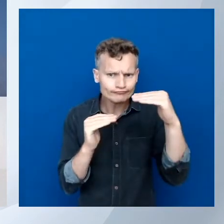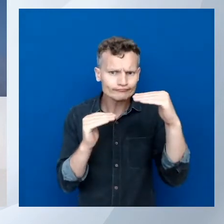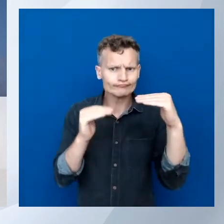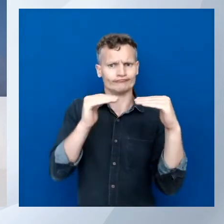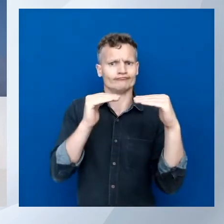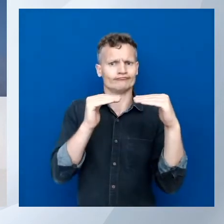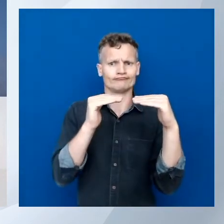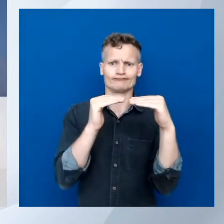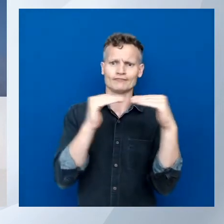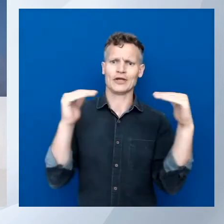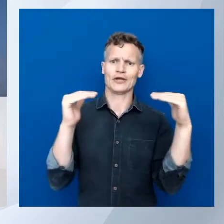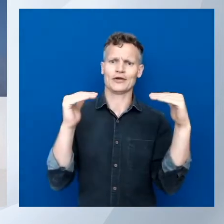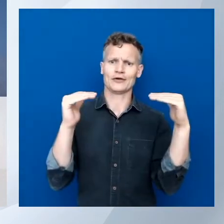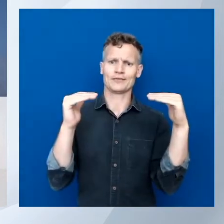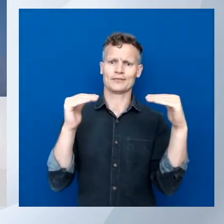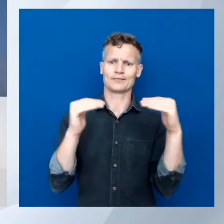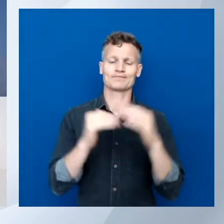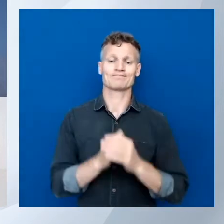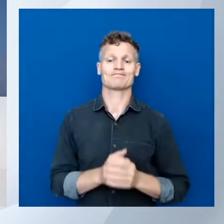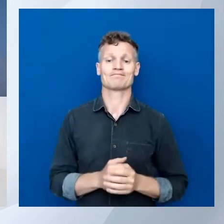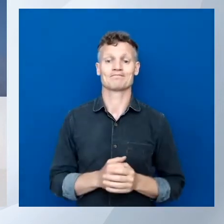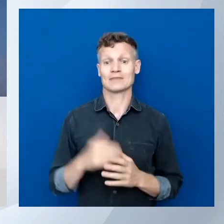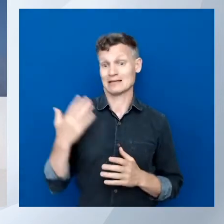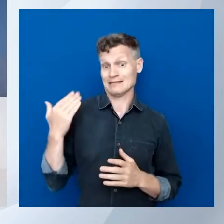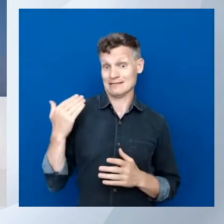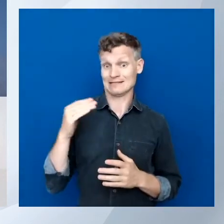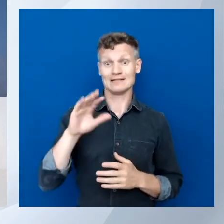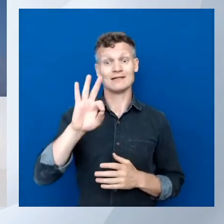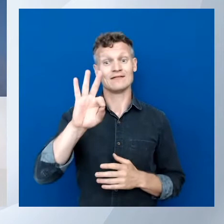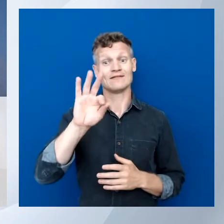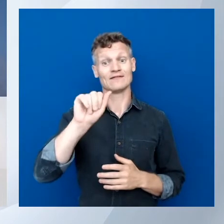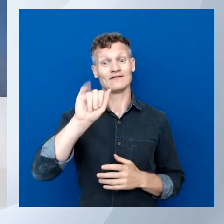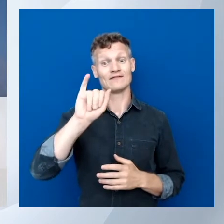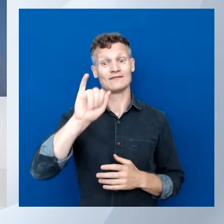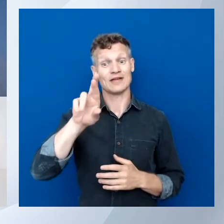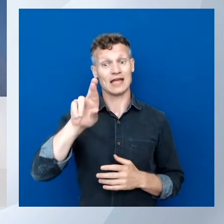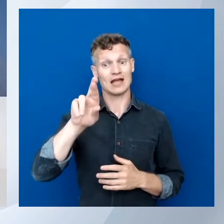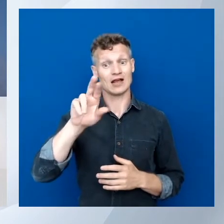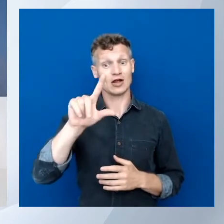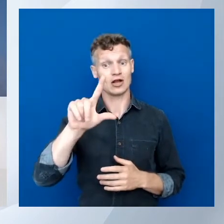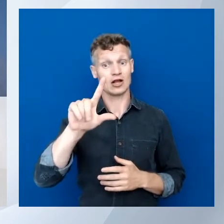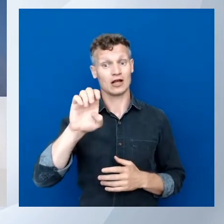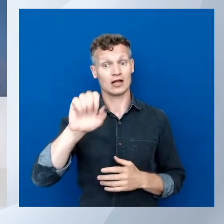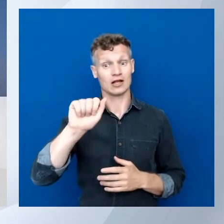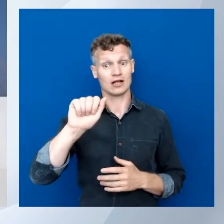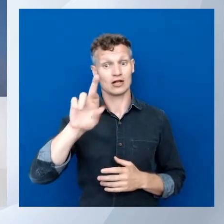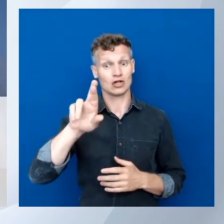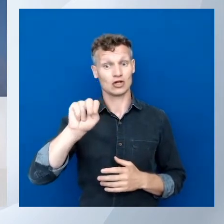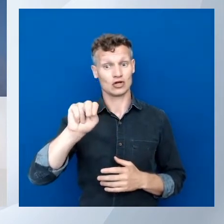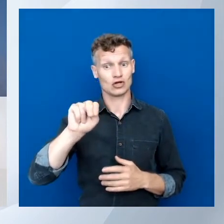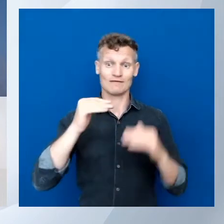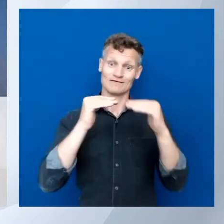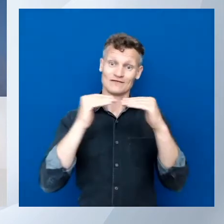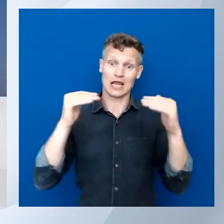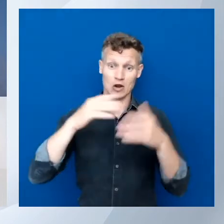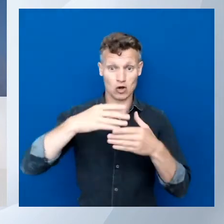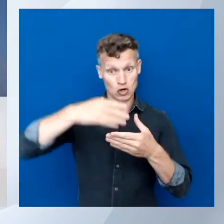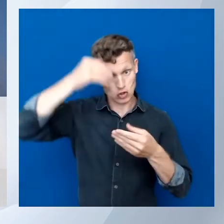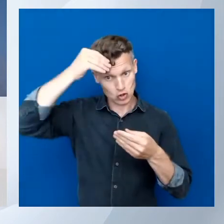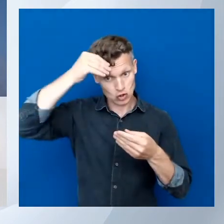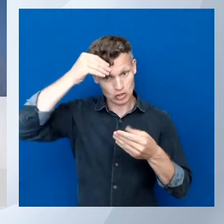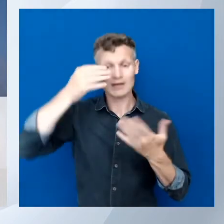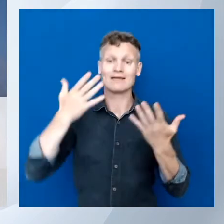to detect unfairness, and we've seen that bits and dollars has a problem here. In this next bit, we're going to try and improve this